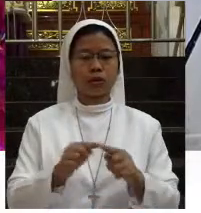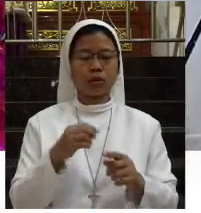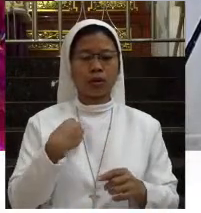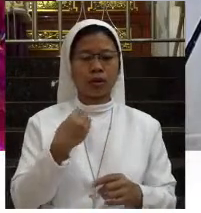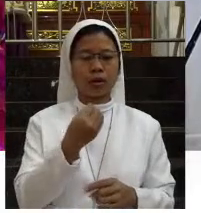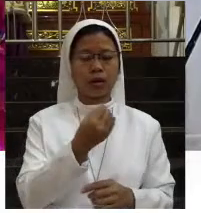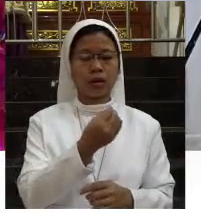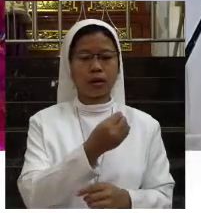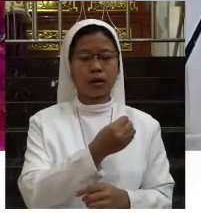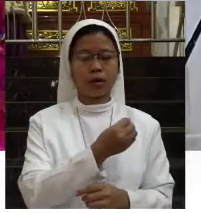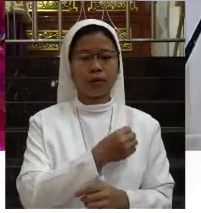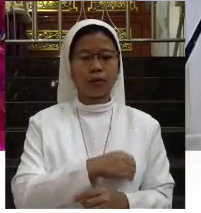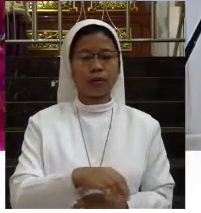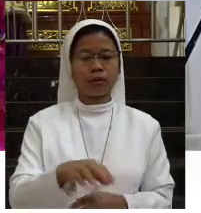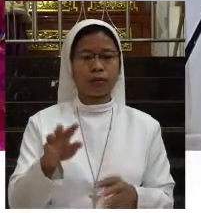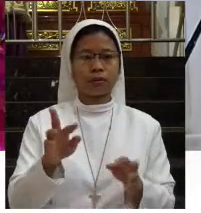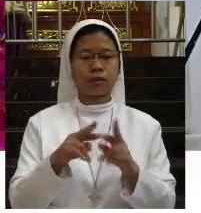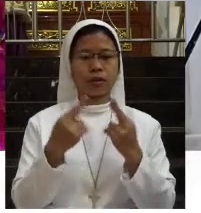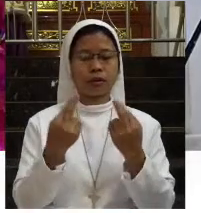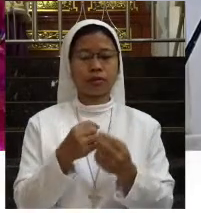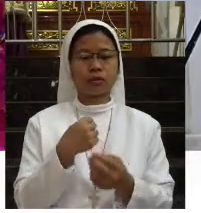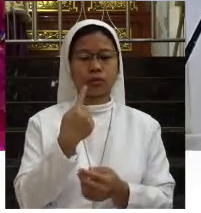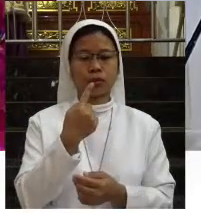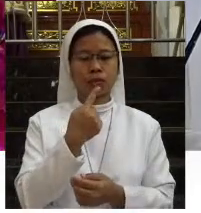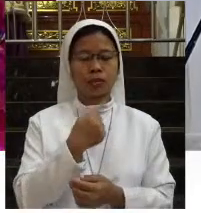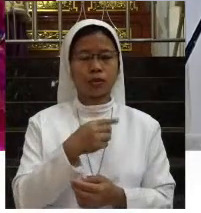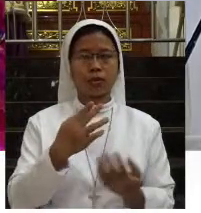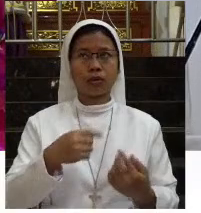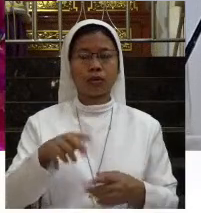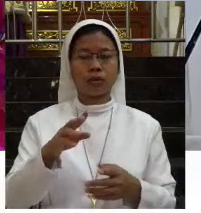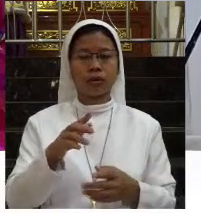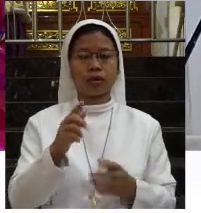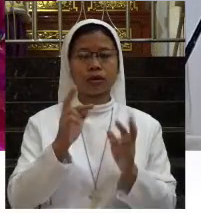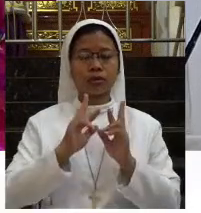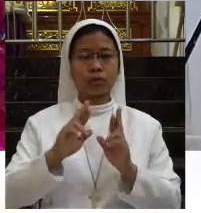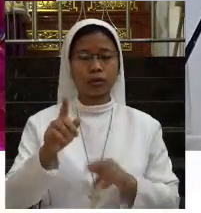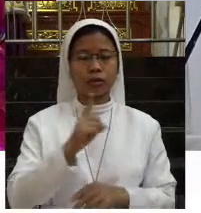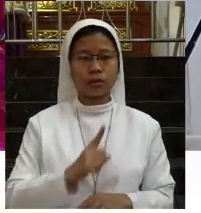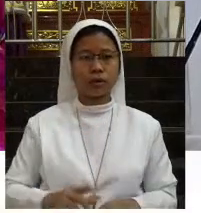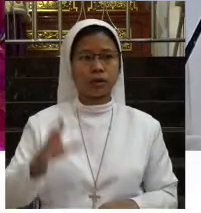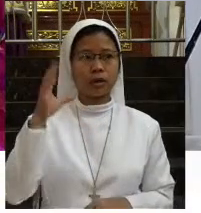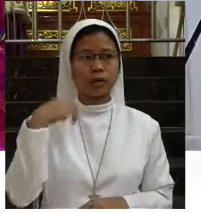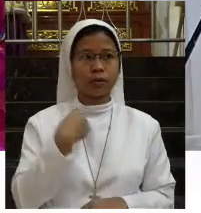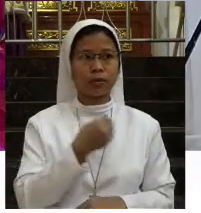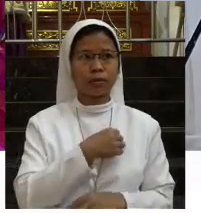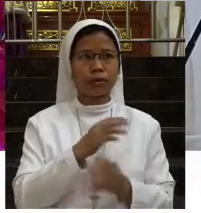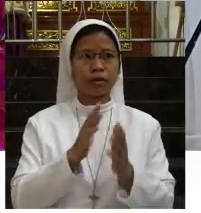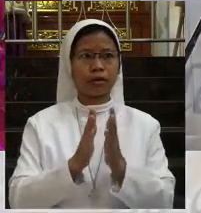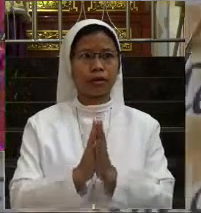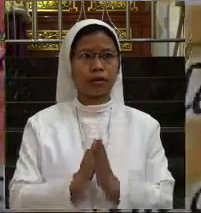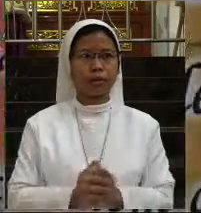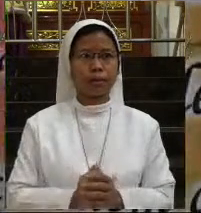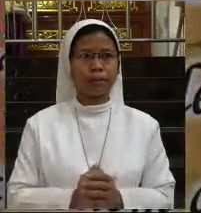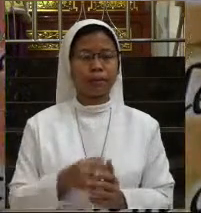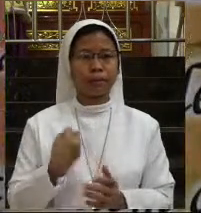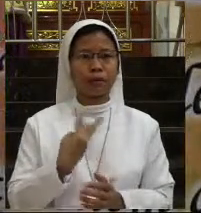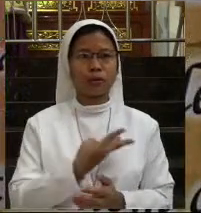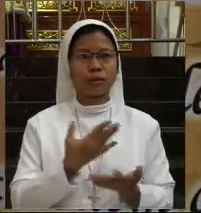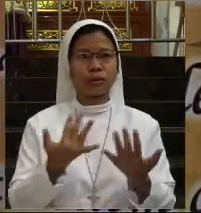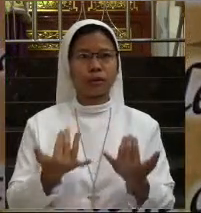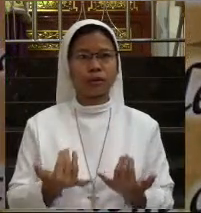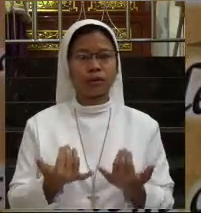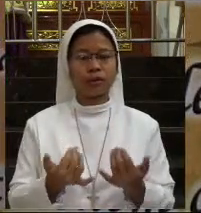gone before us. We pray. Lord, hear our prayers. We now pray for